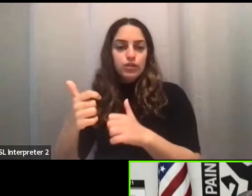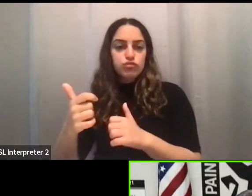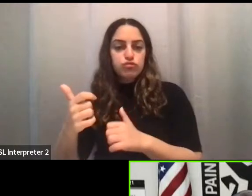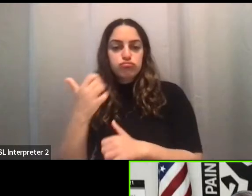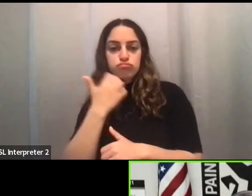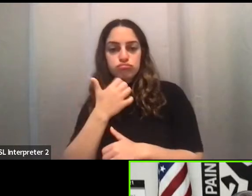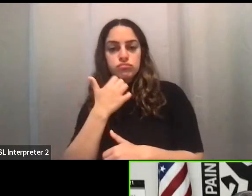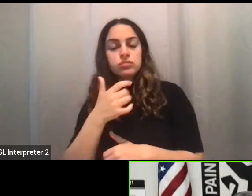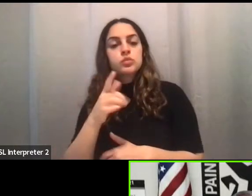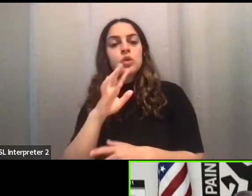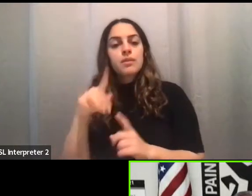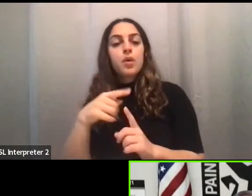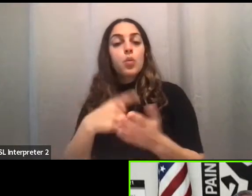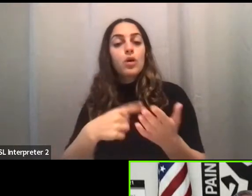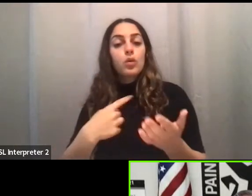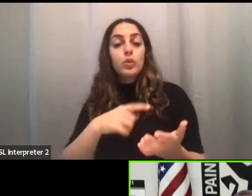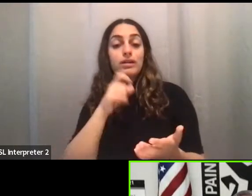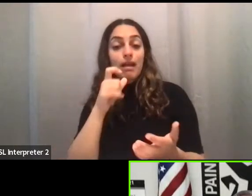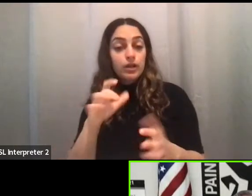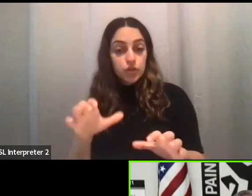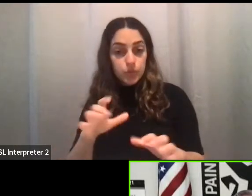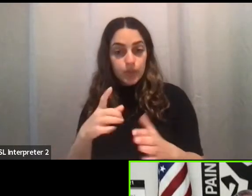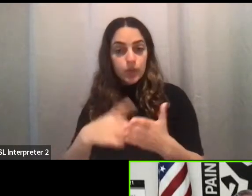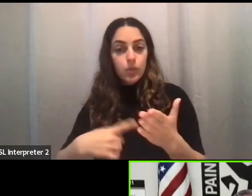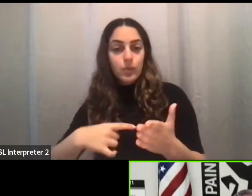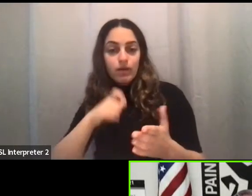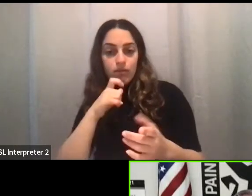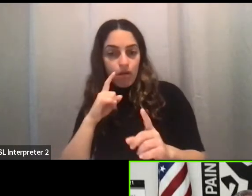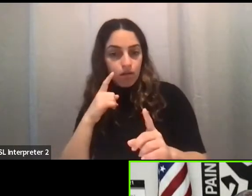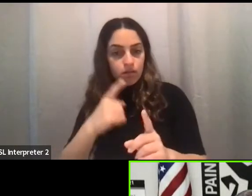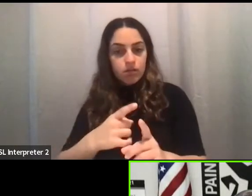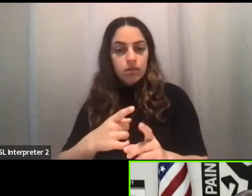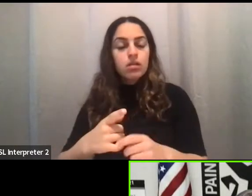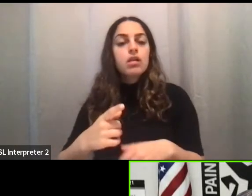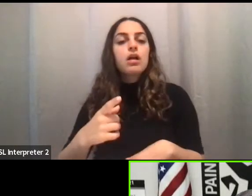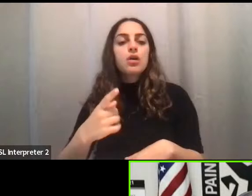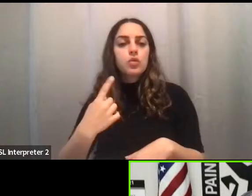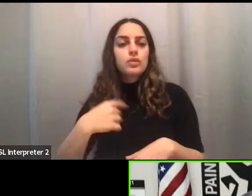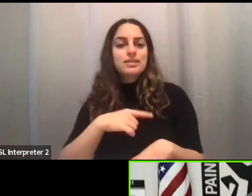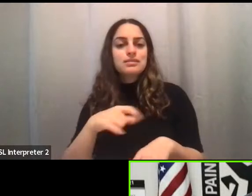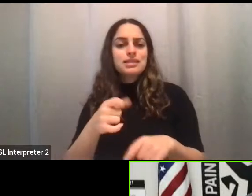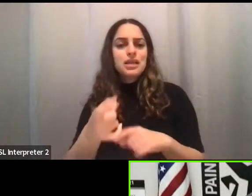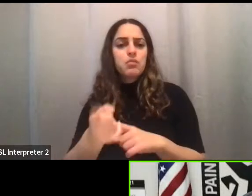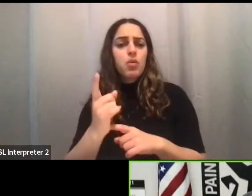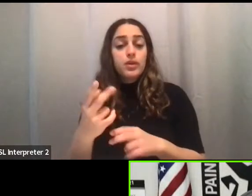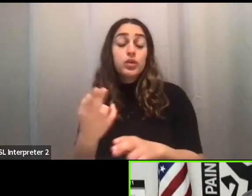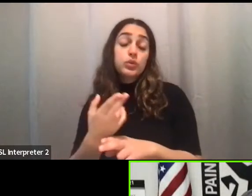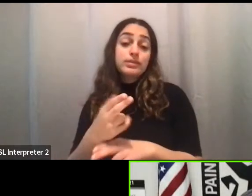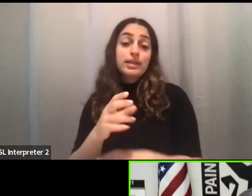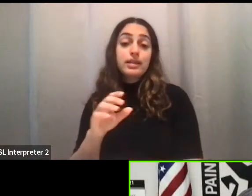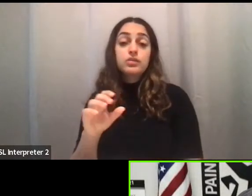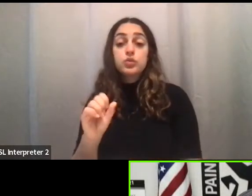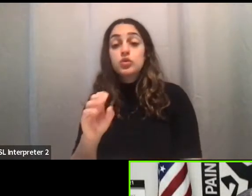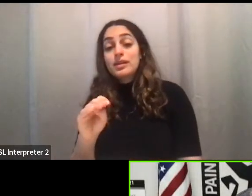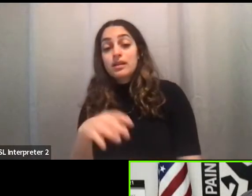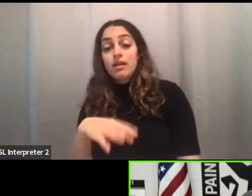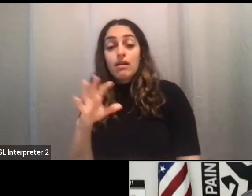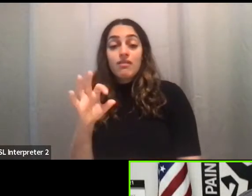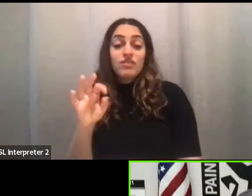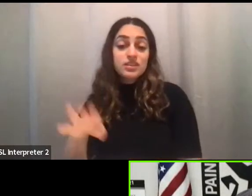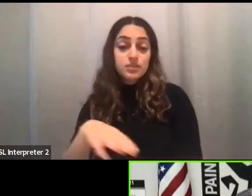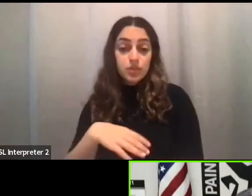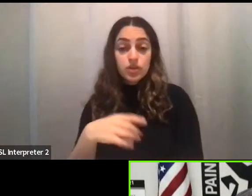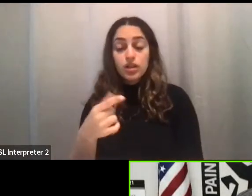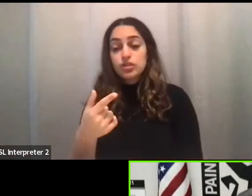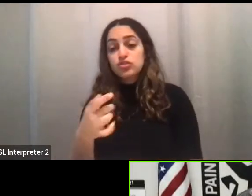what communities we're not reaching and we've just taken on using social media facebook geofencing to reach